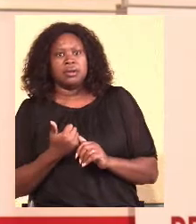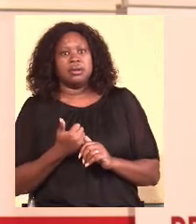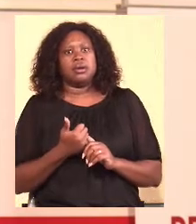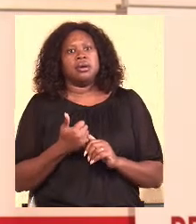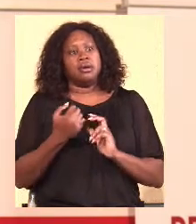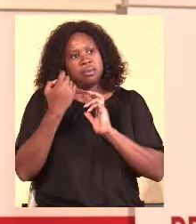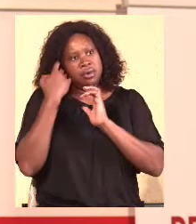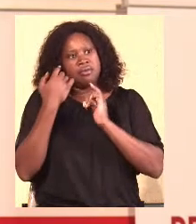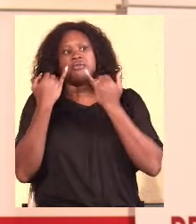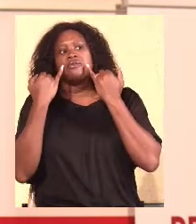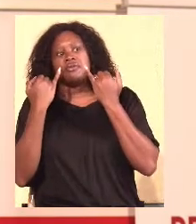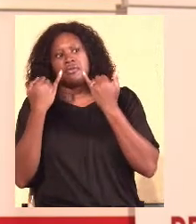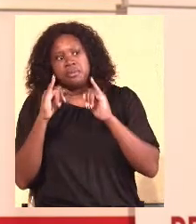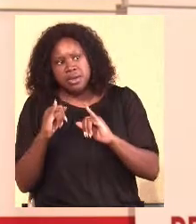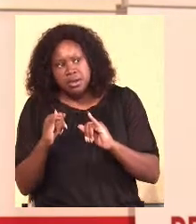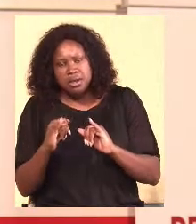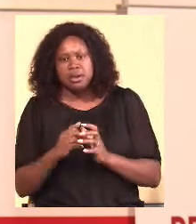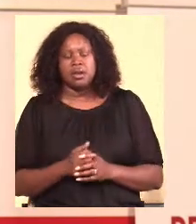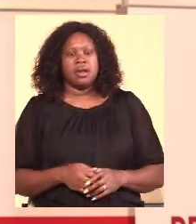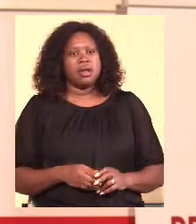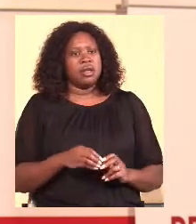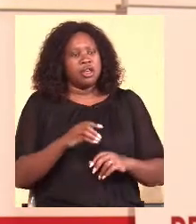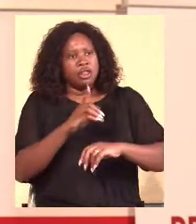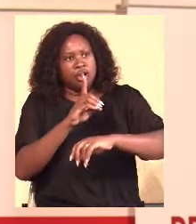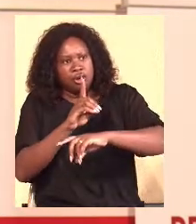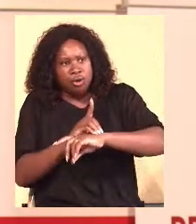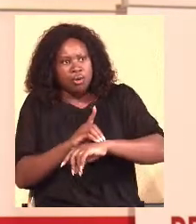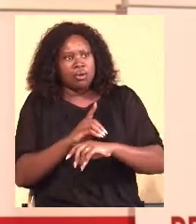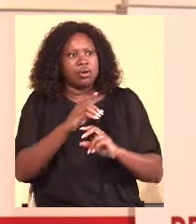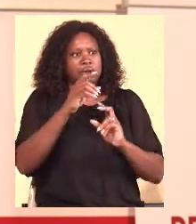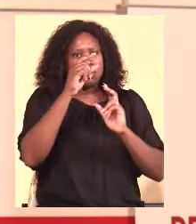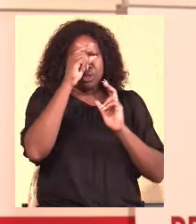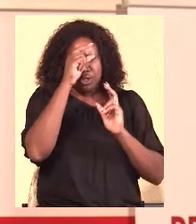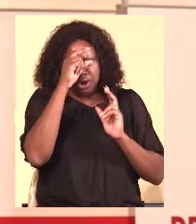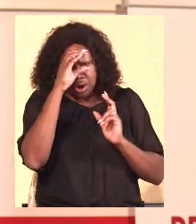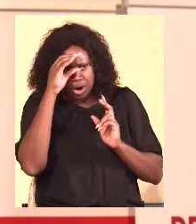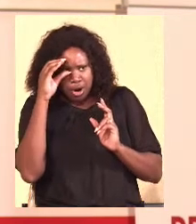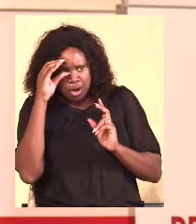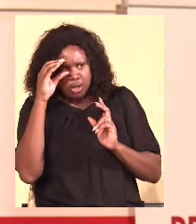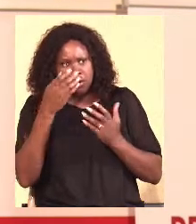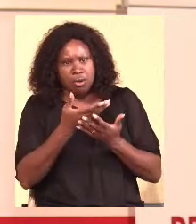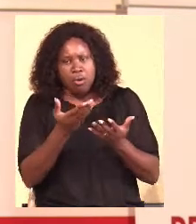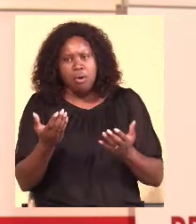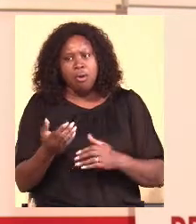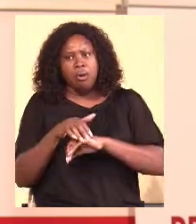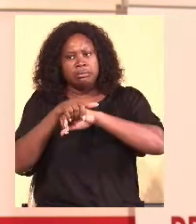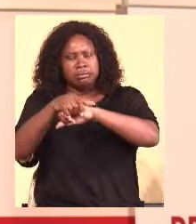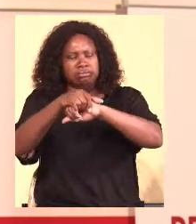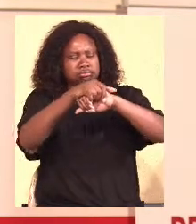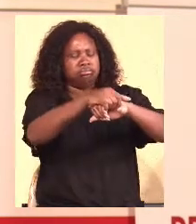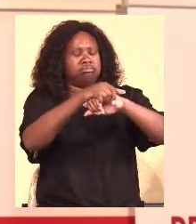our doctors, our nurses, our women and men in uniform, all deserve commendation as they